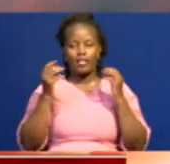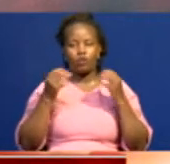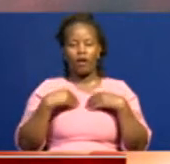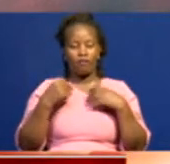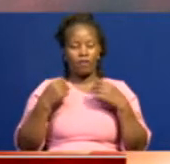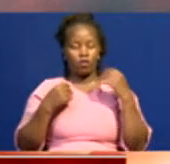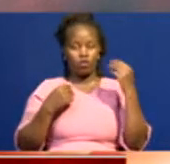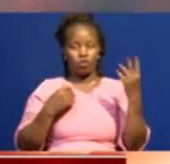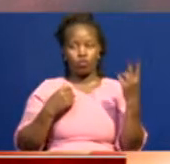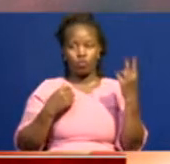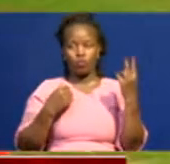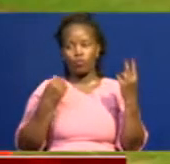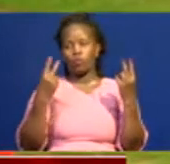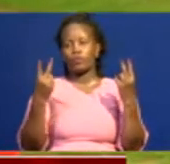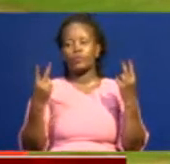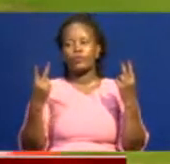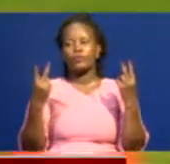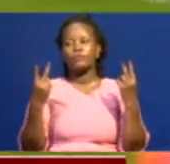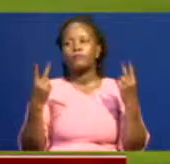regular time.